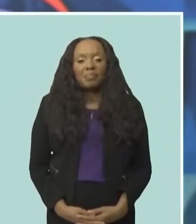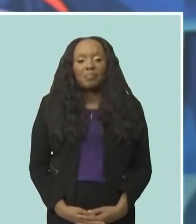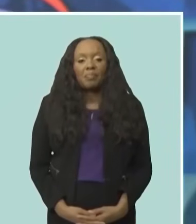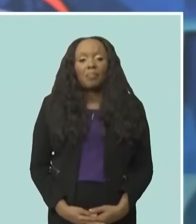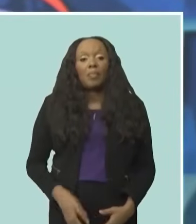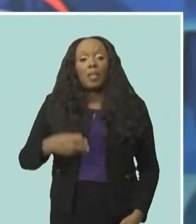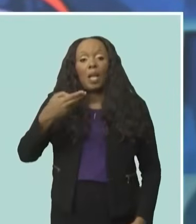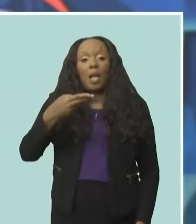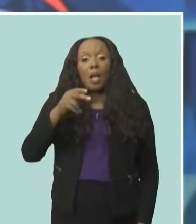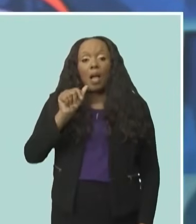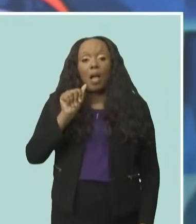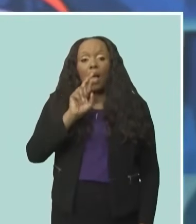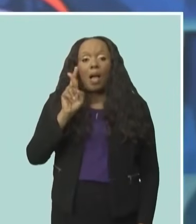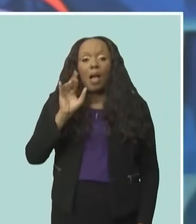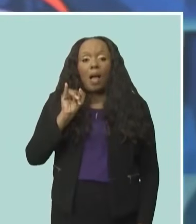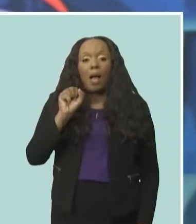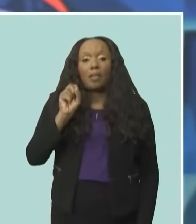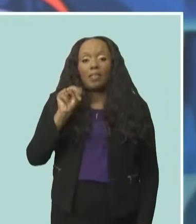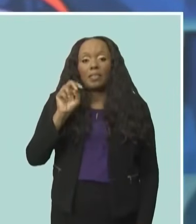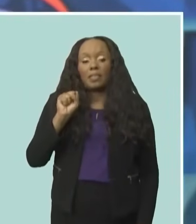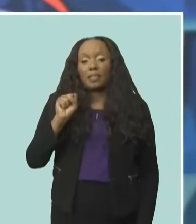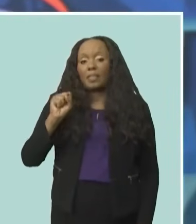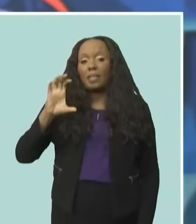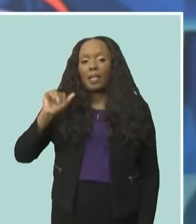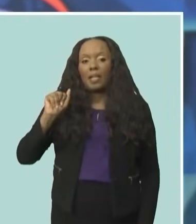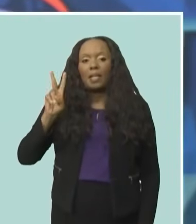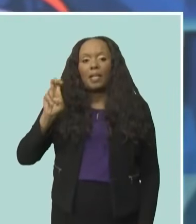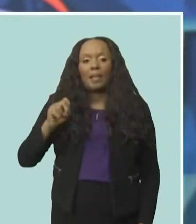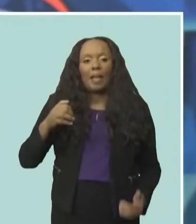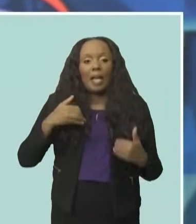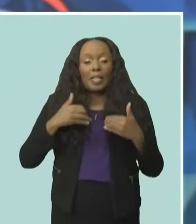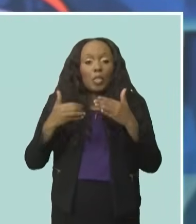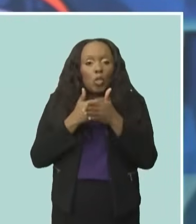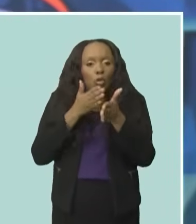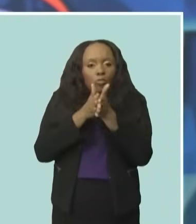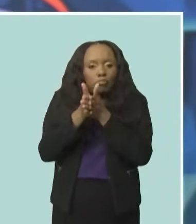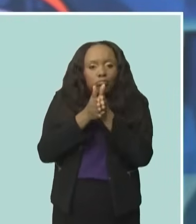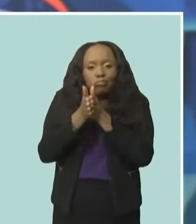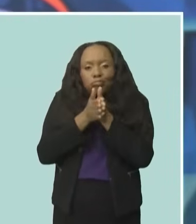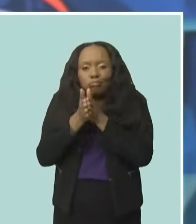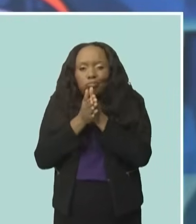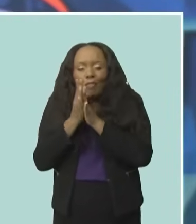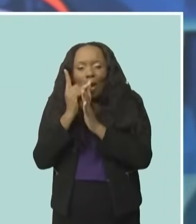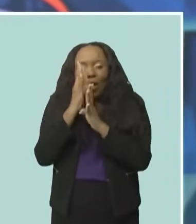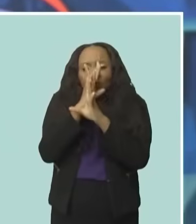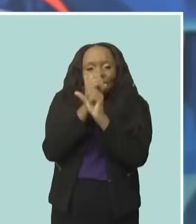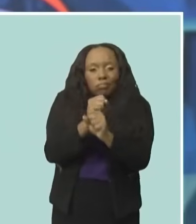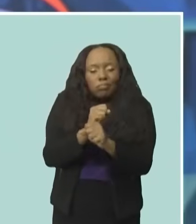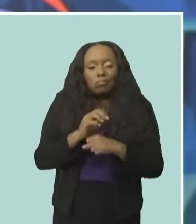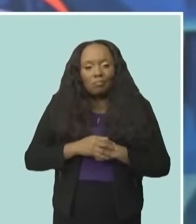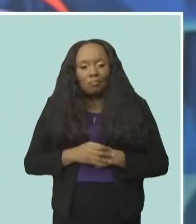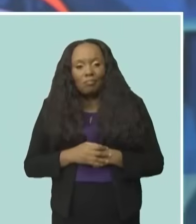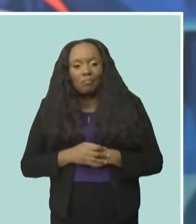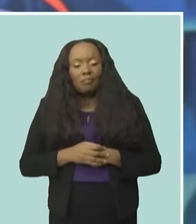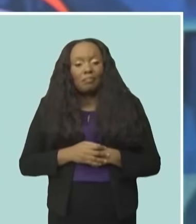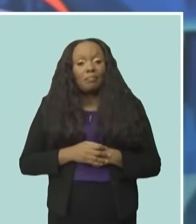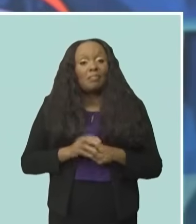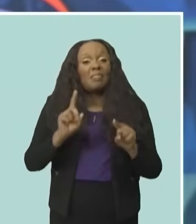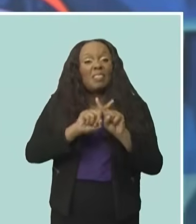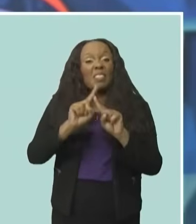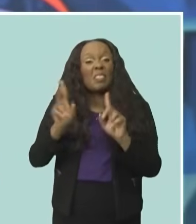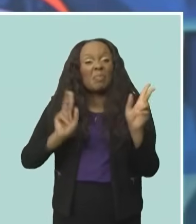The Harsons Cave Eco-Adventure Park has added a new and exciting item to its list of attractions. Media practitioners and